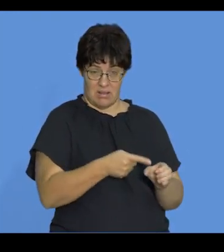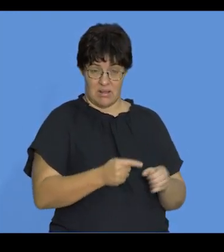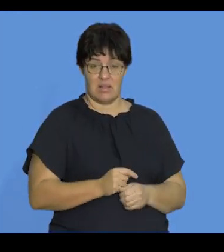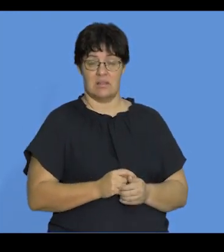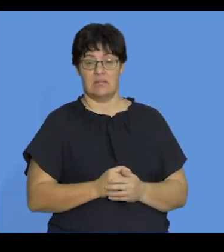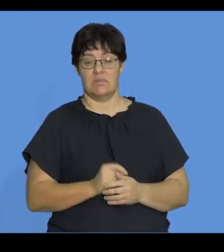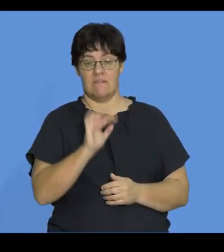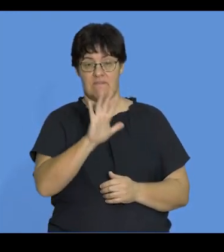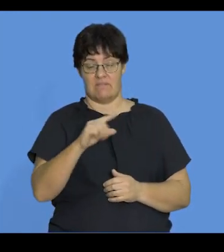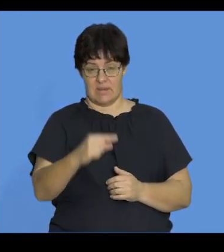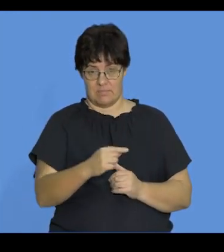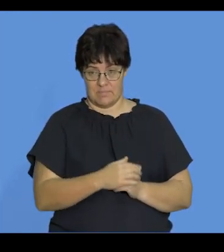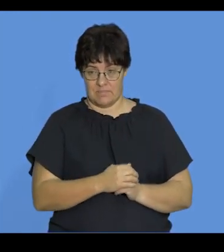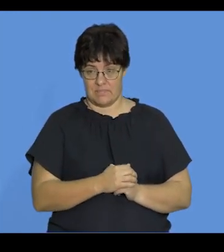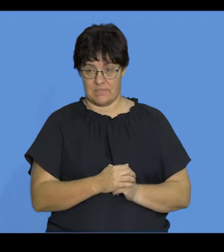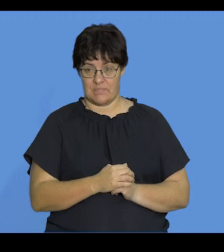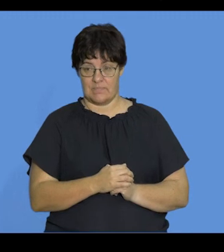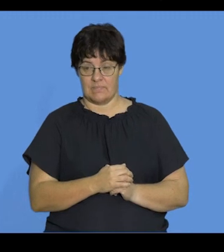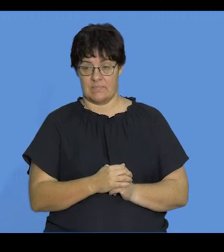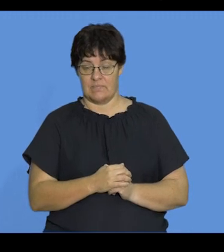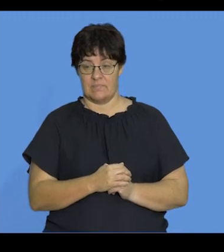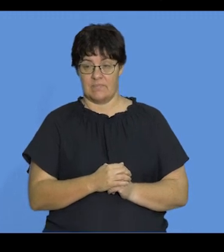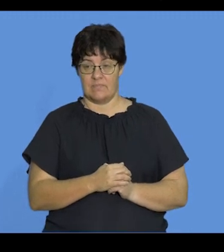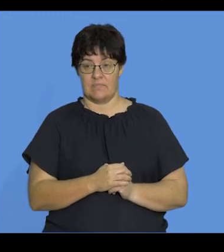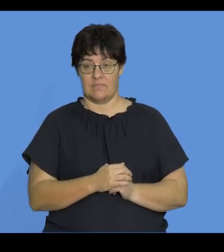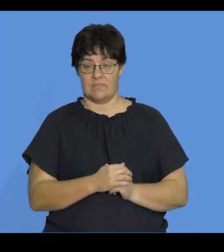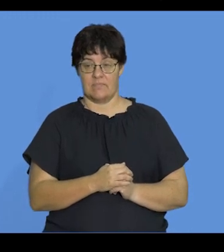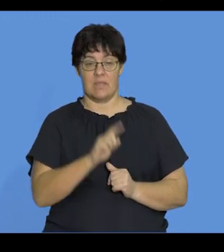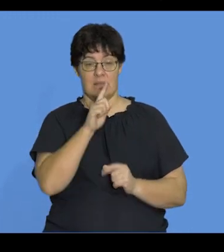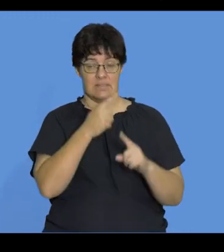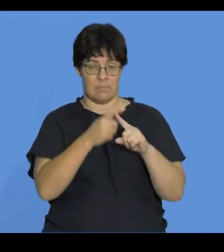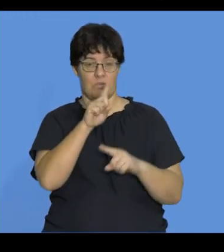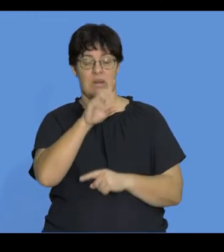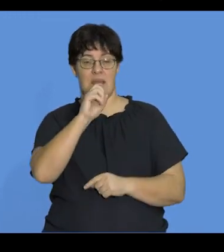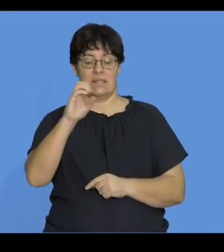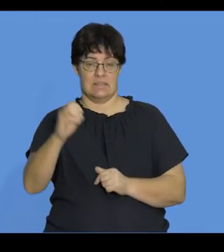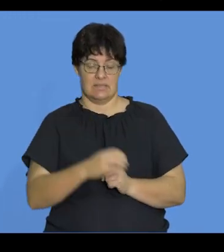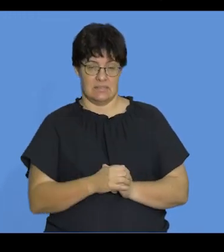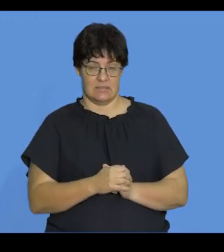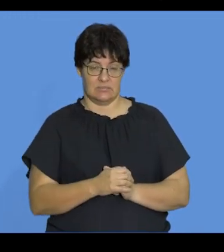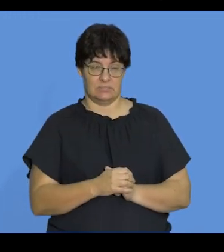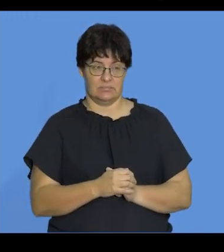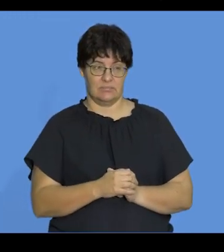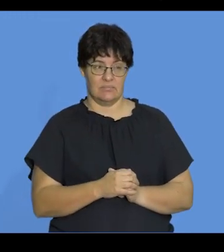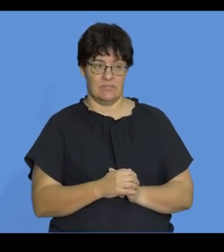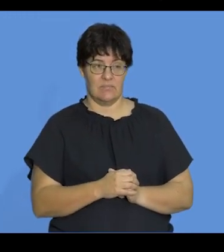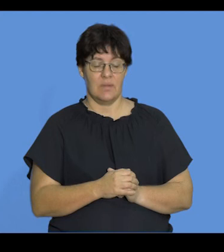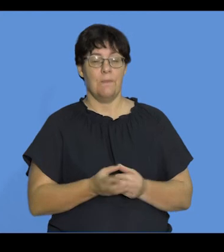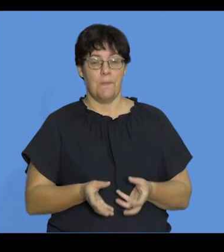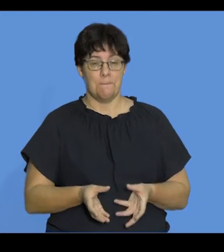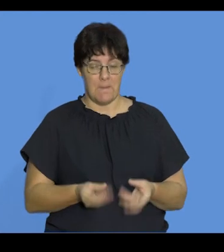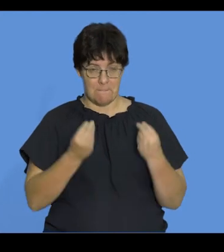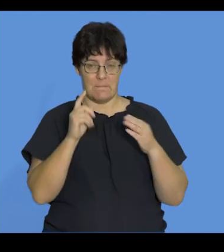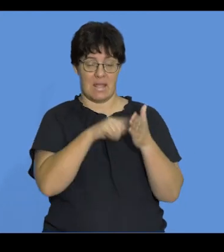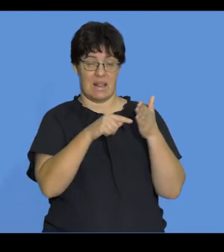sample, which is 5 grams, right? We multiply this by 100, okay? So if we go